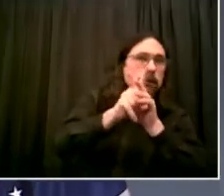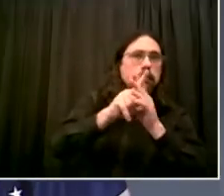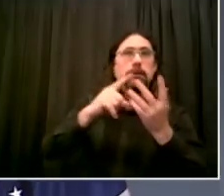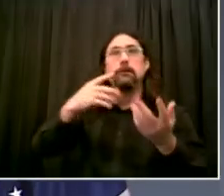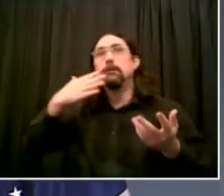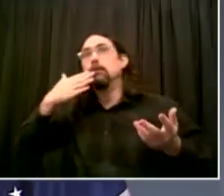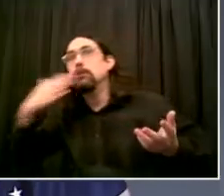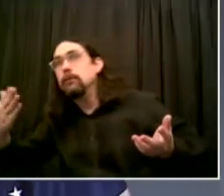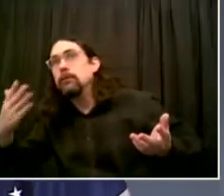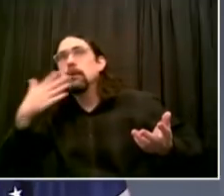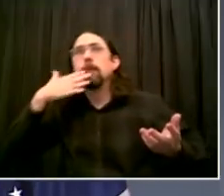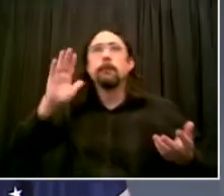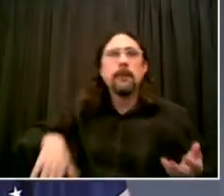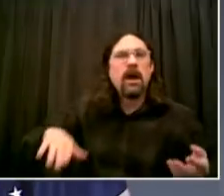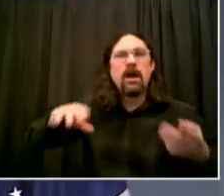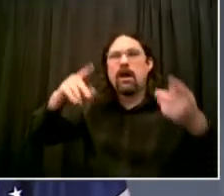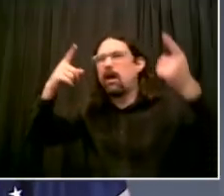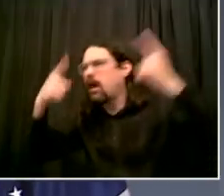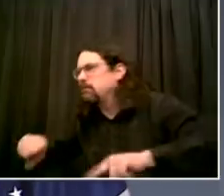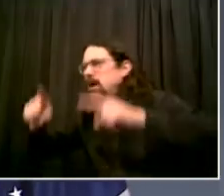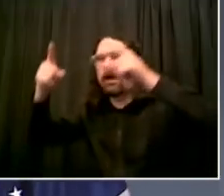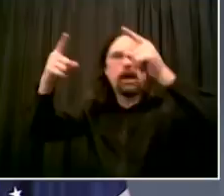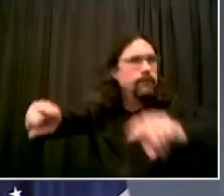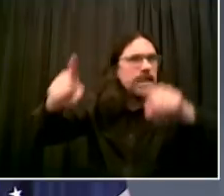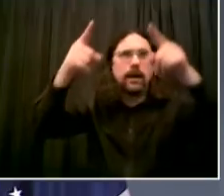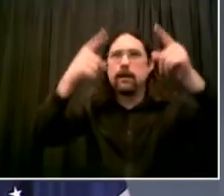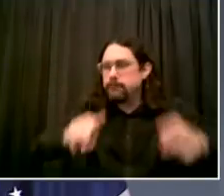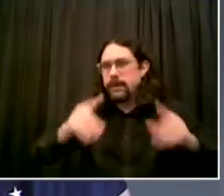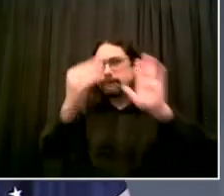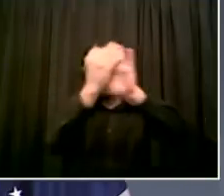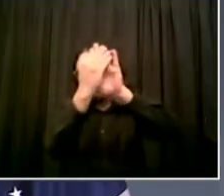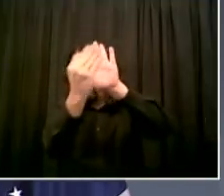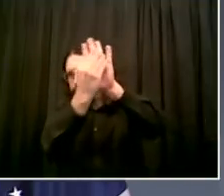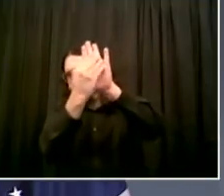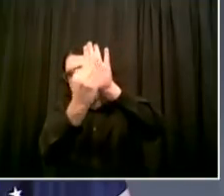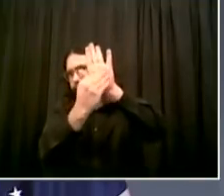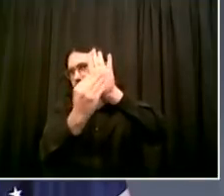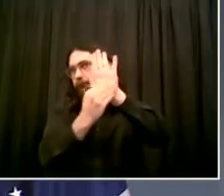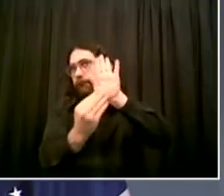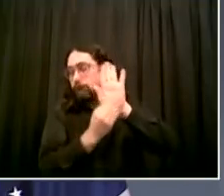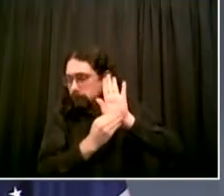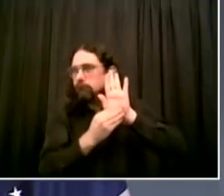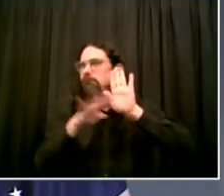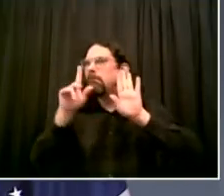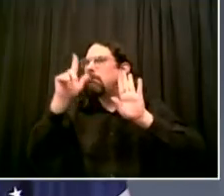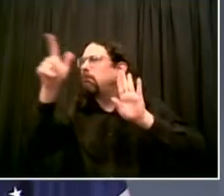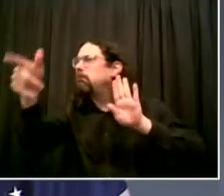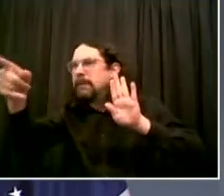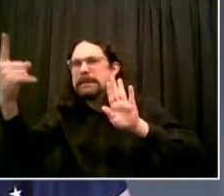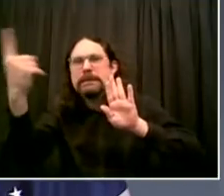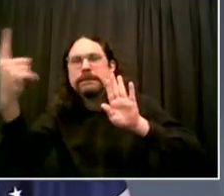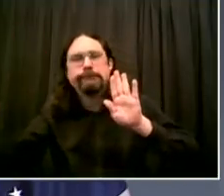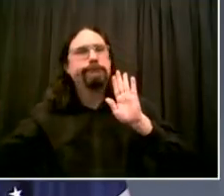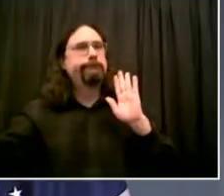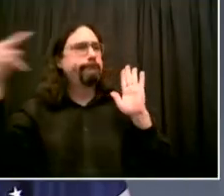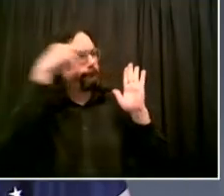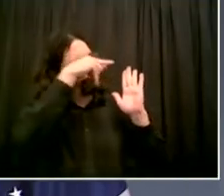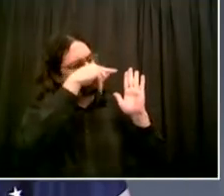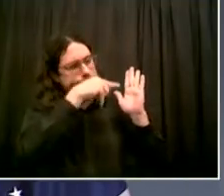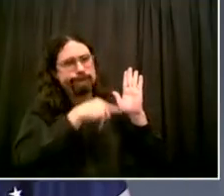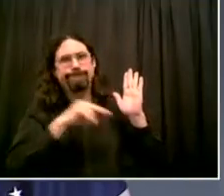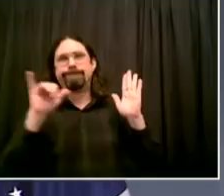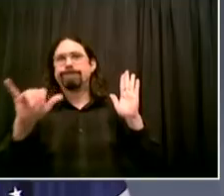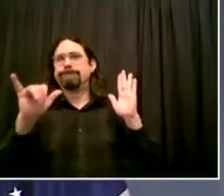truest solutions come from the people. The way we're going to move forward, both in terms of safety and peace